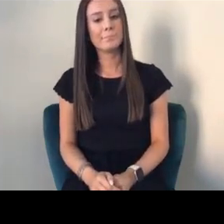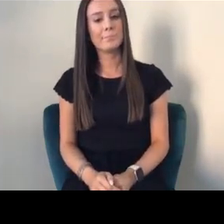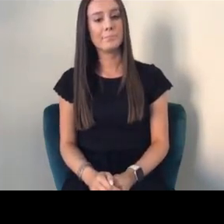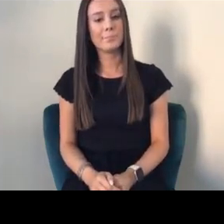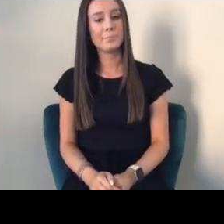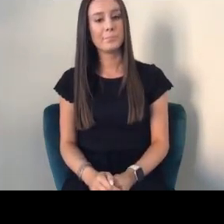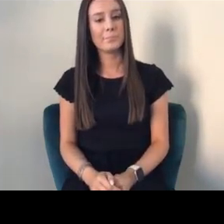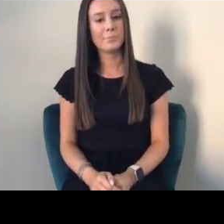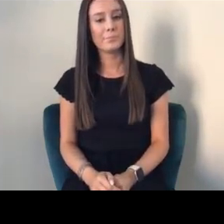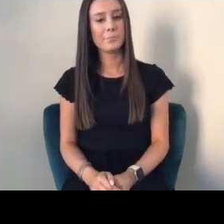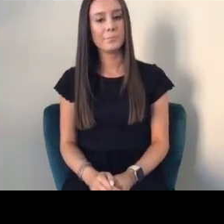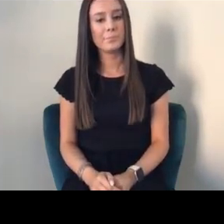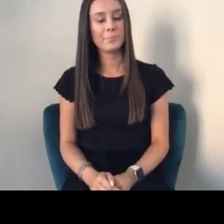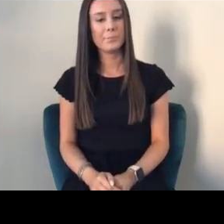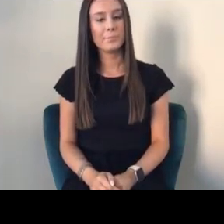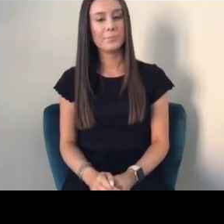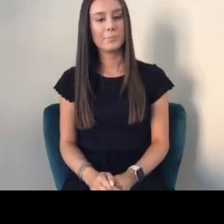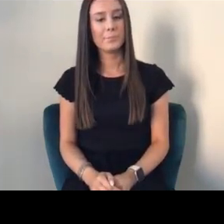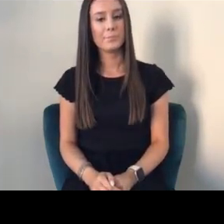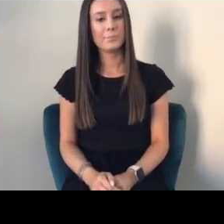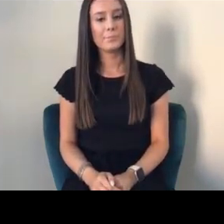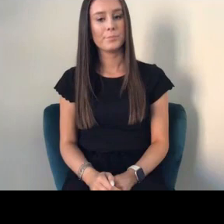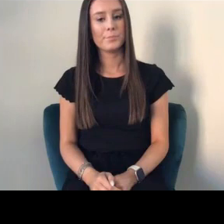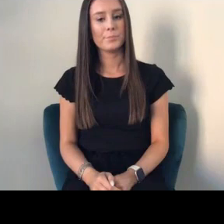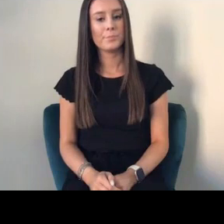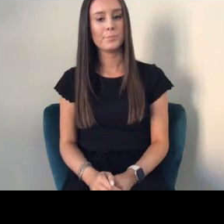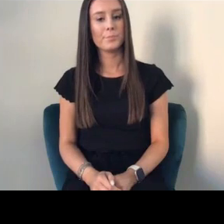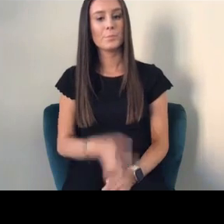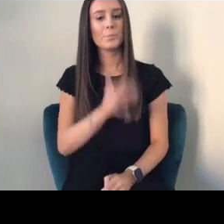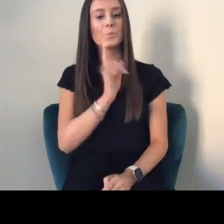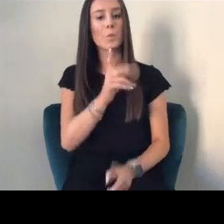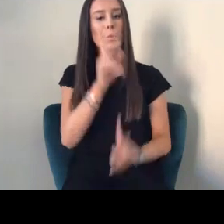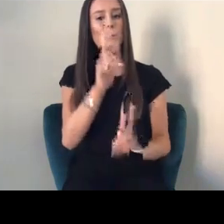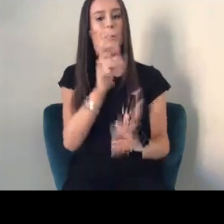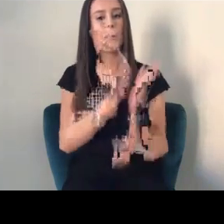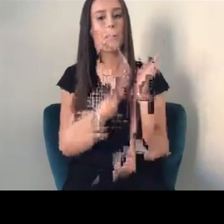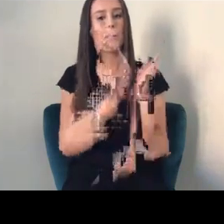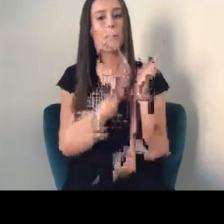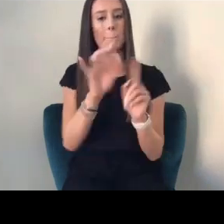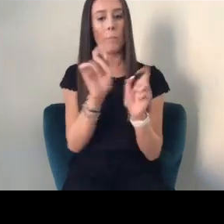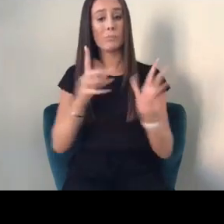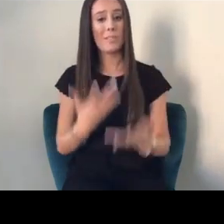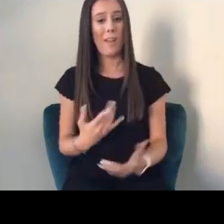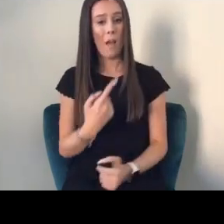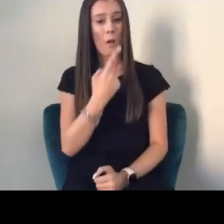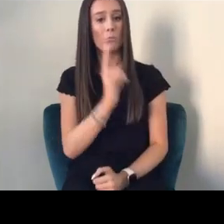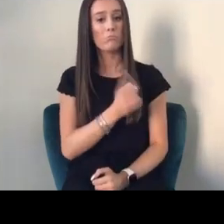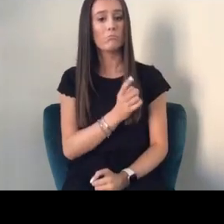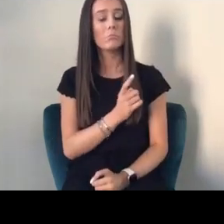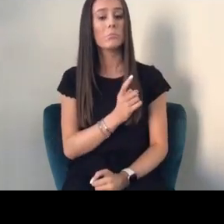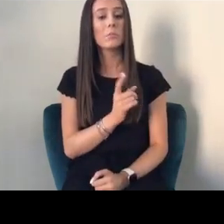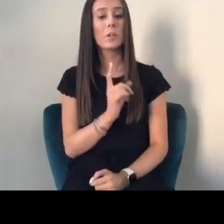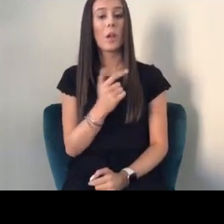Okay, so we have the development boundary map on the screen right now, and we've been able to reduce the amount of